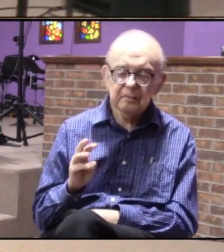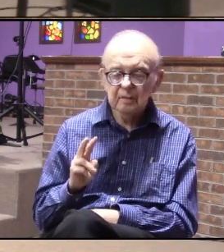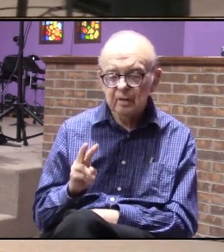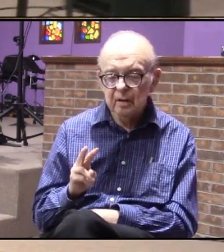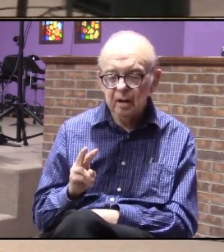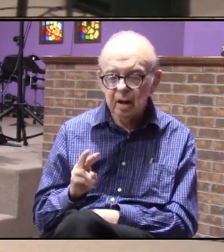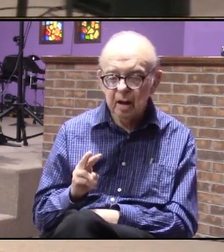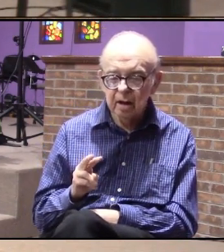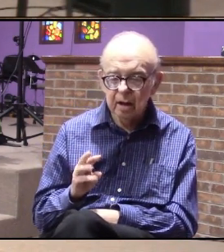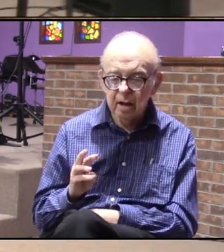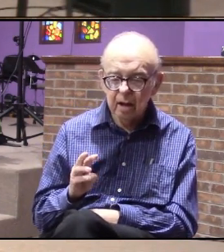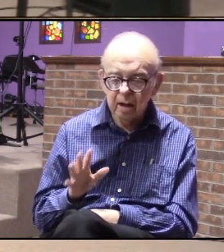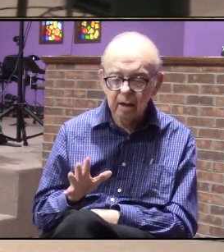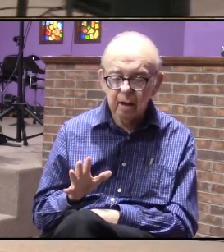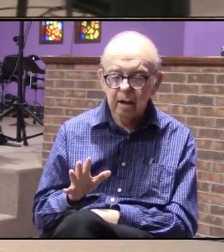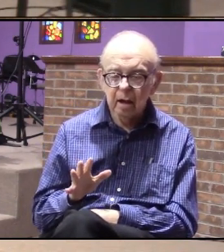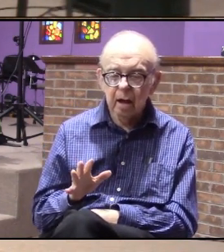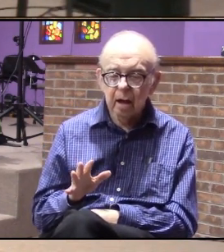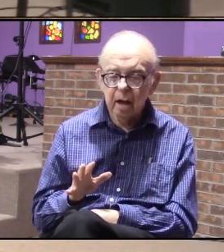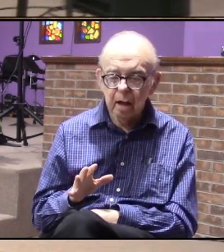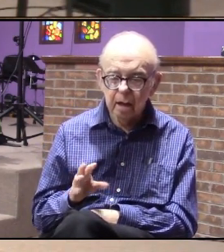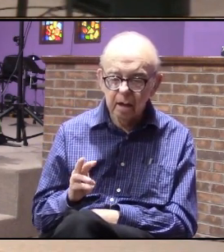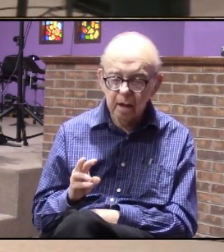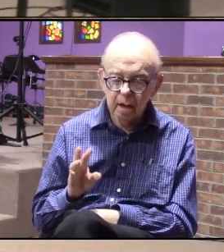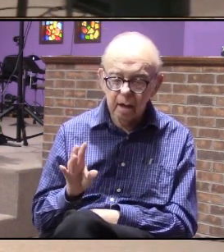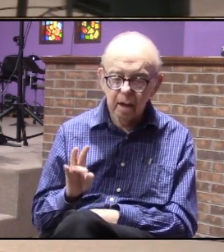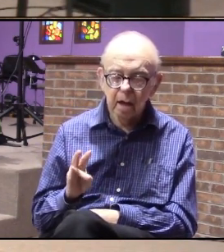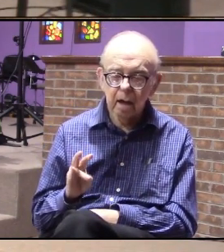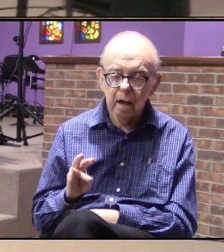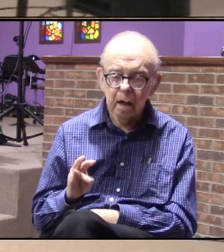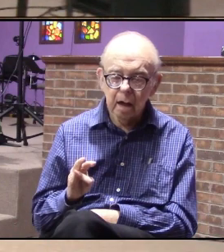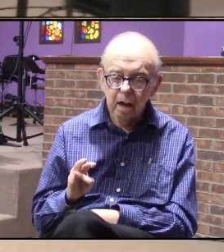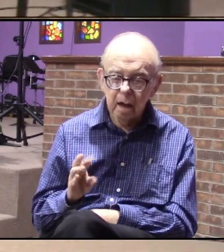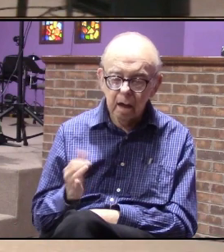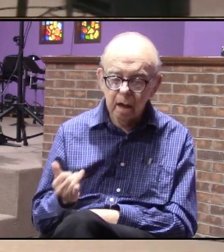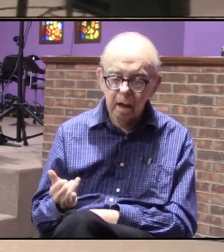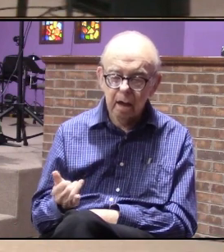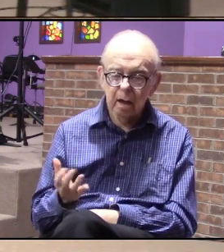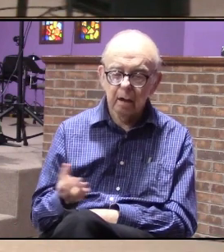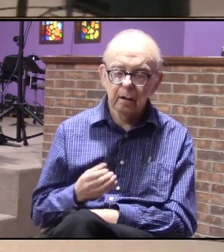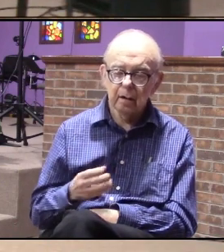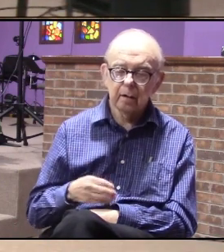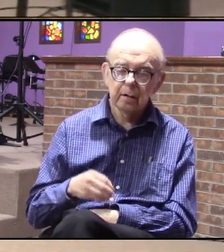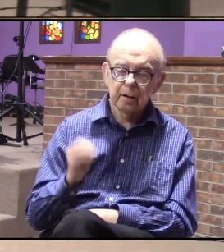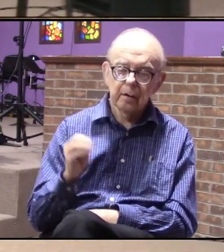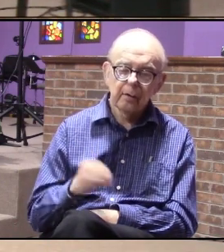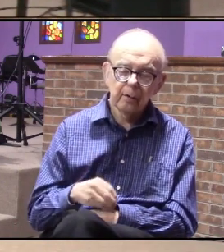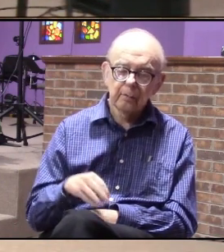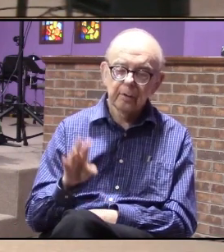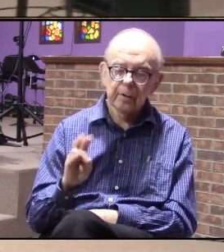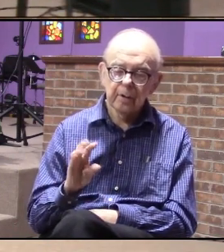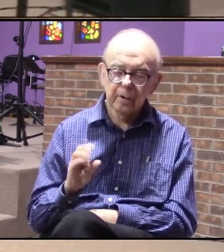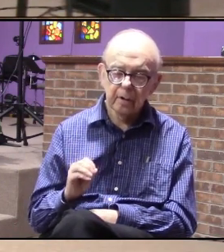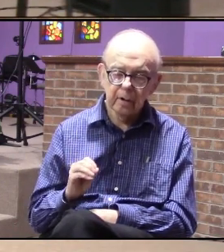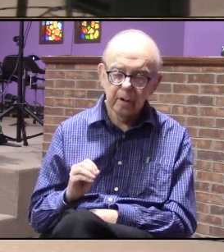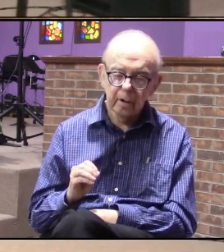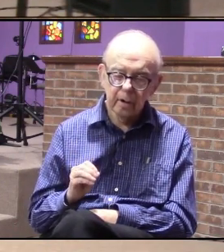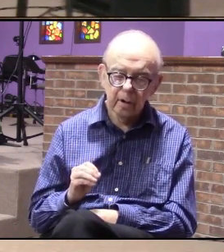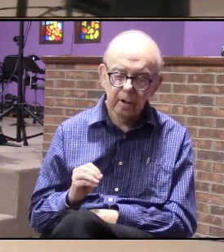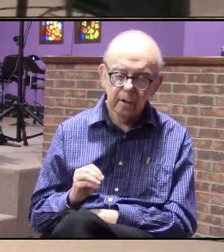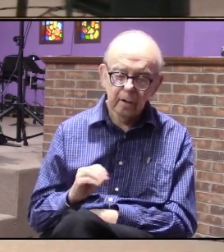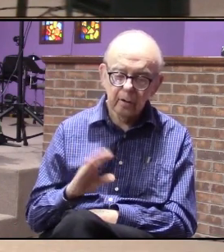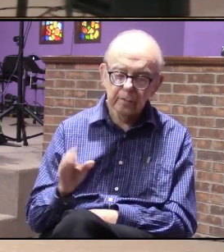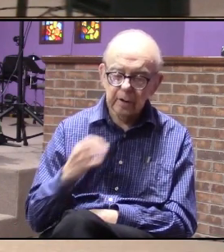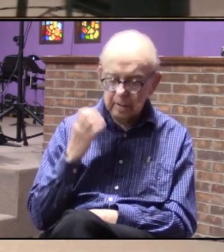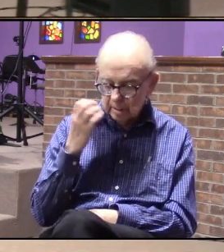62, 65, 67. Now they want to move it up to 70. Over in Europe, I think